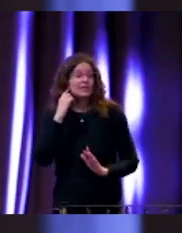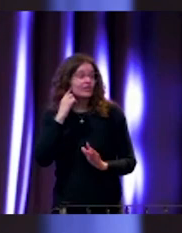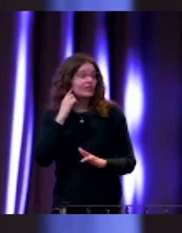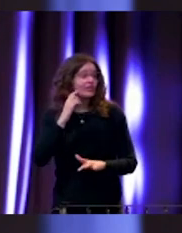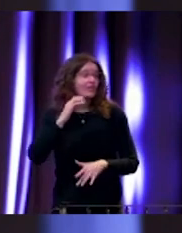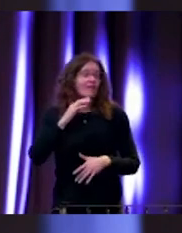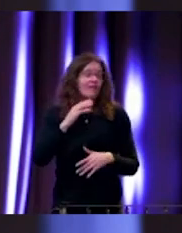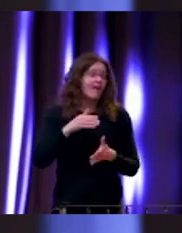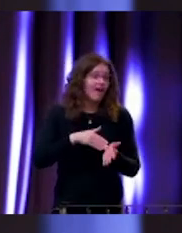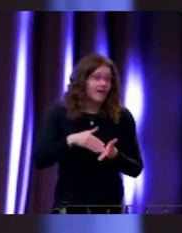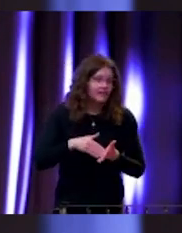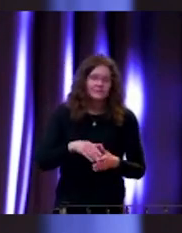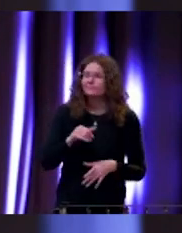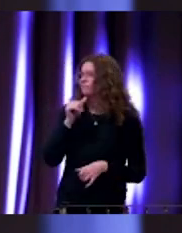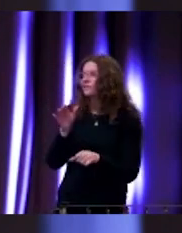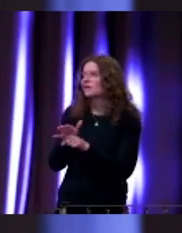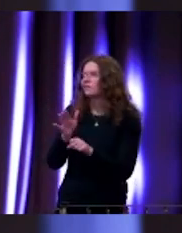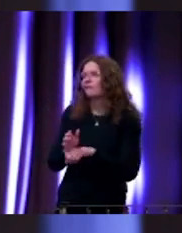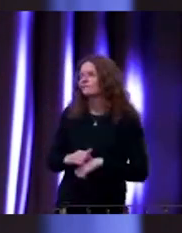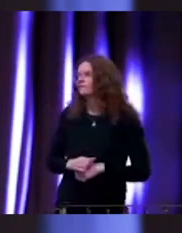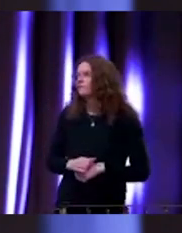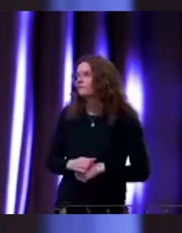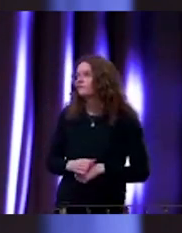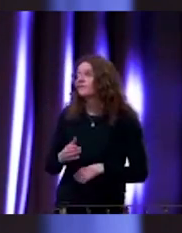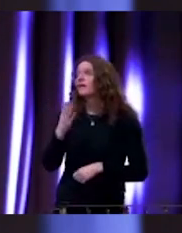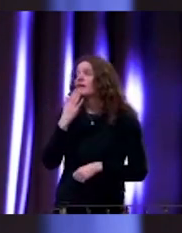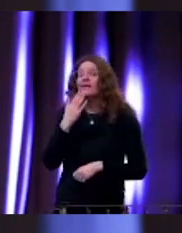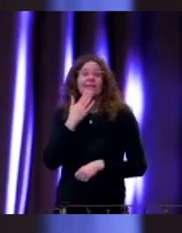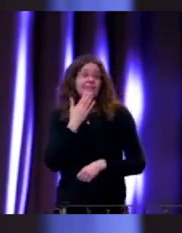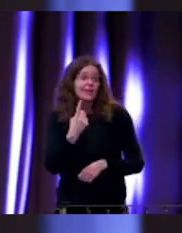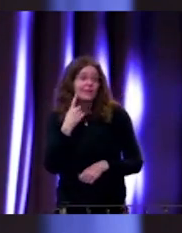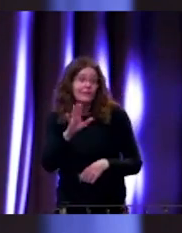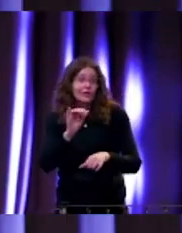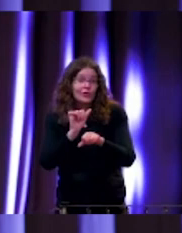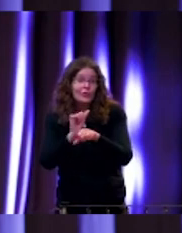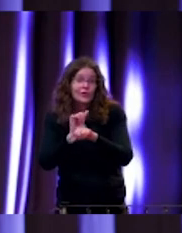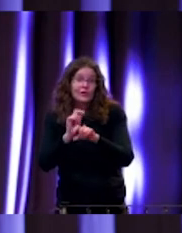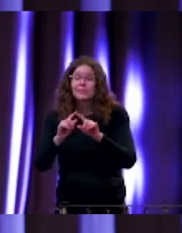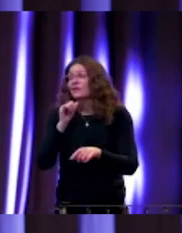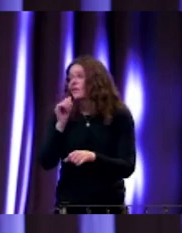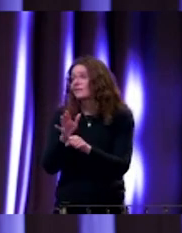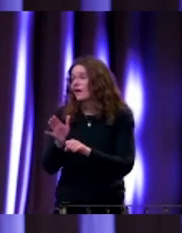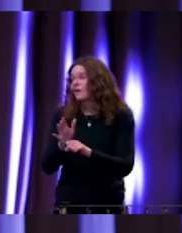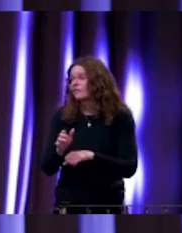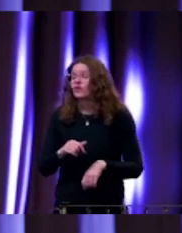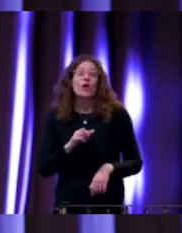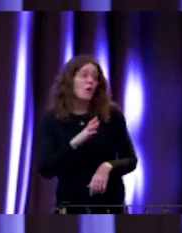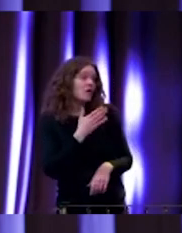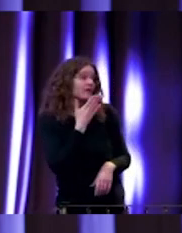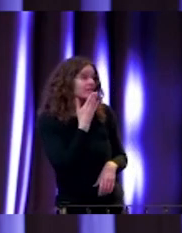for what you're doing and it's not enough. And that's something we know, right? We're not blind, we're not oblivious to that